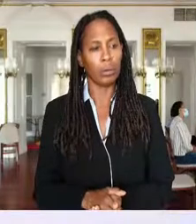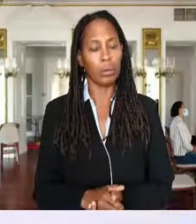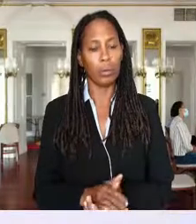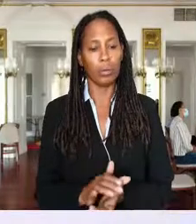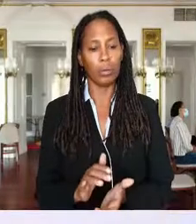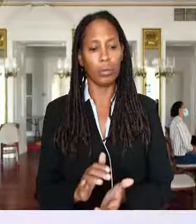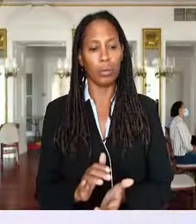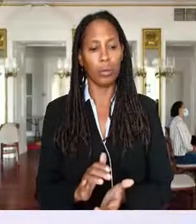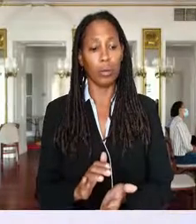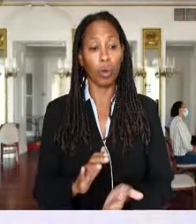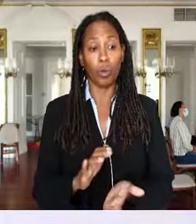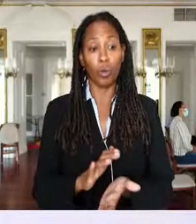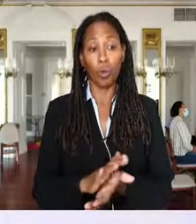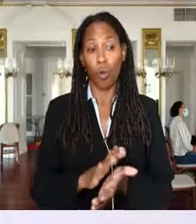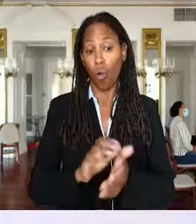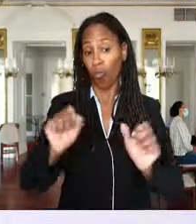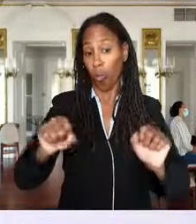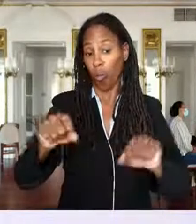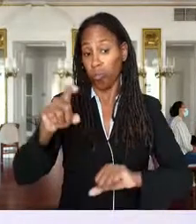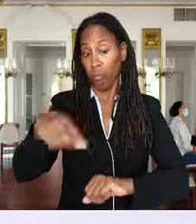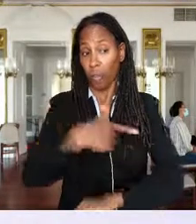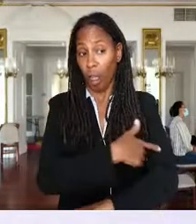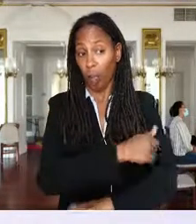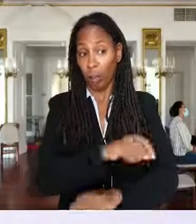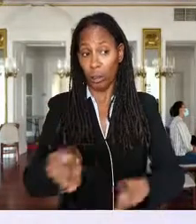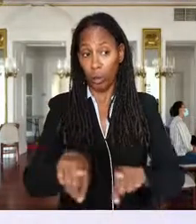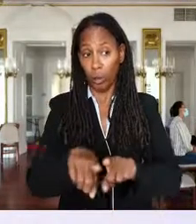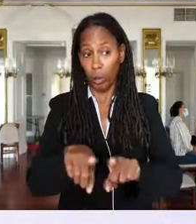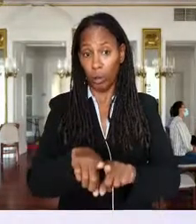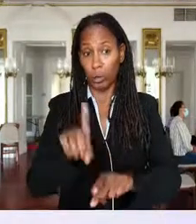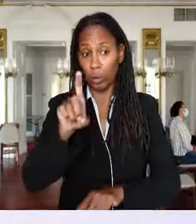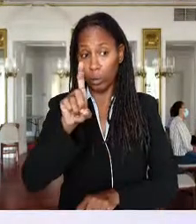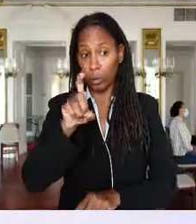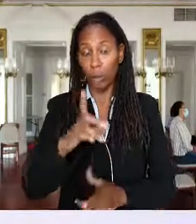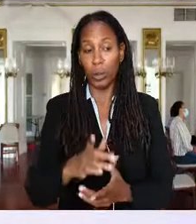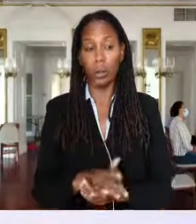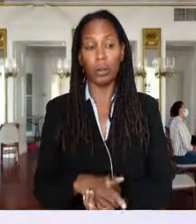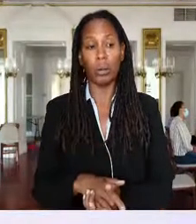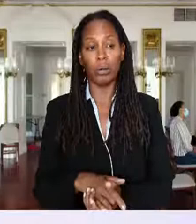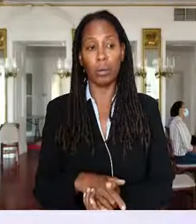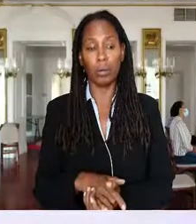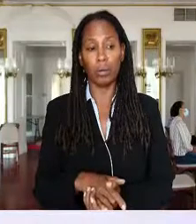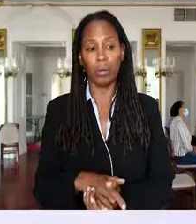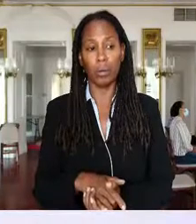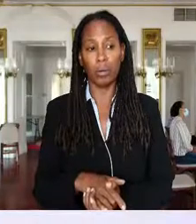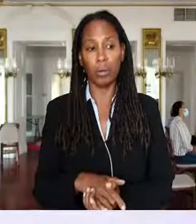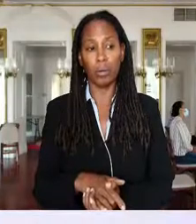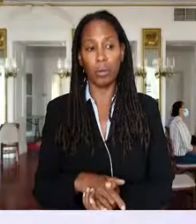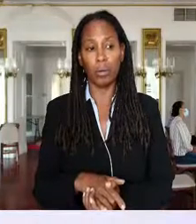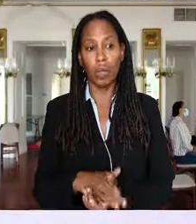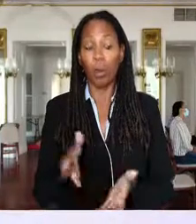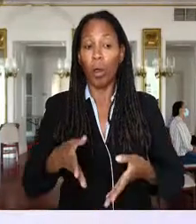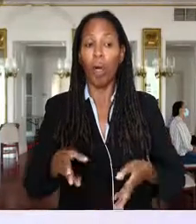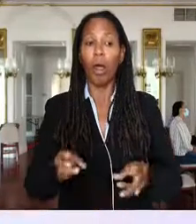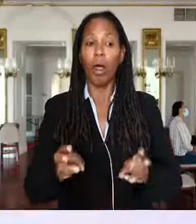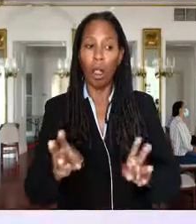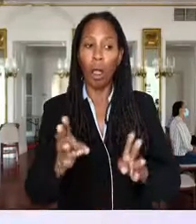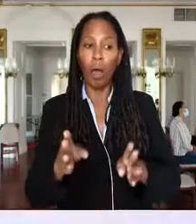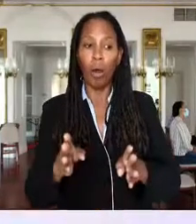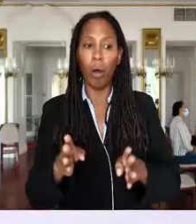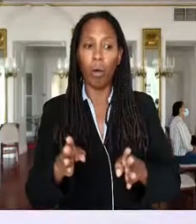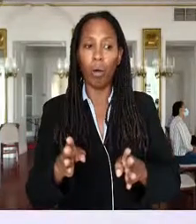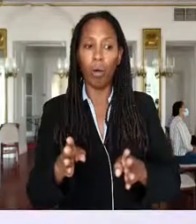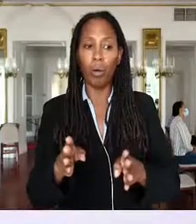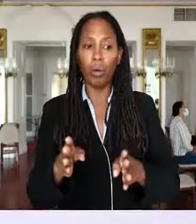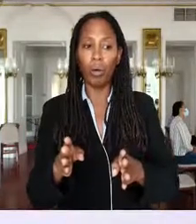are we going to see mandatory vaccination come as the administration of education would announce any such